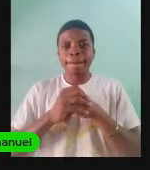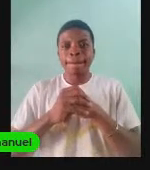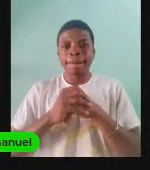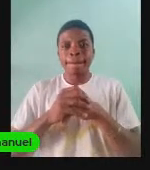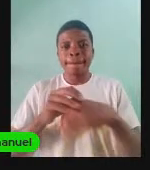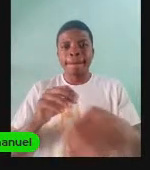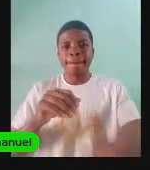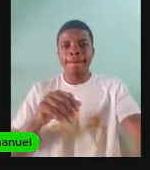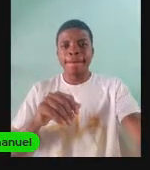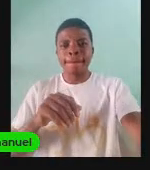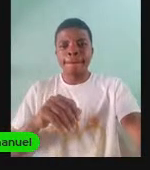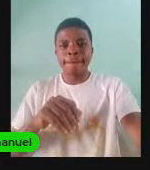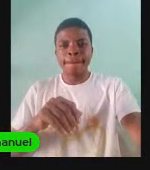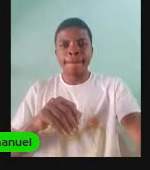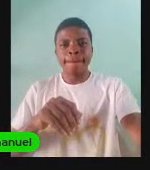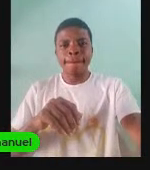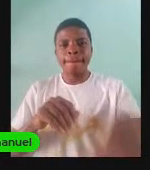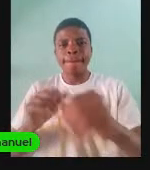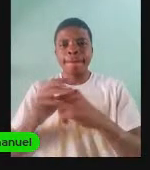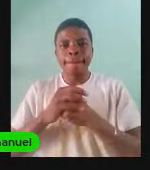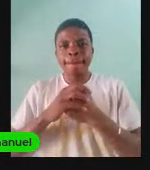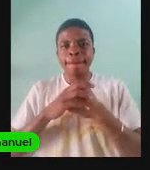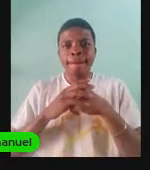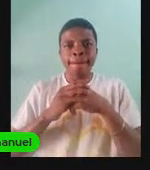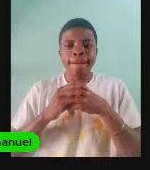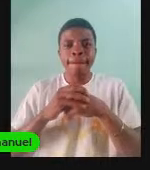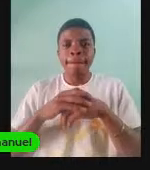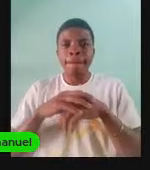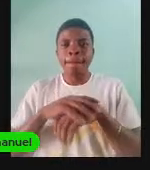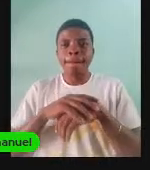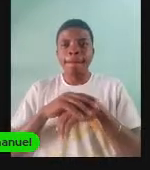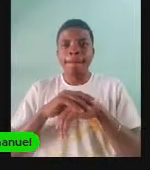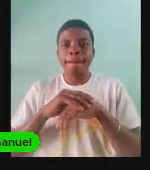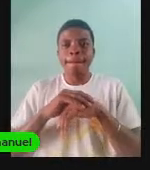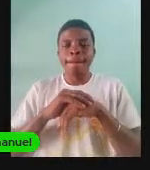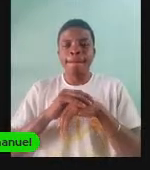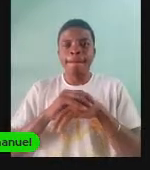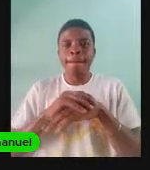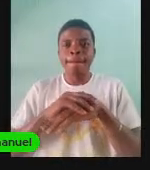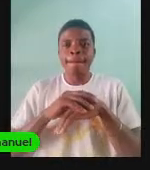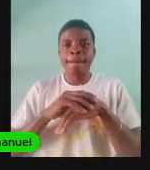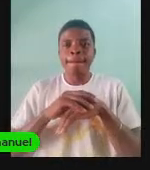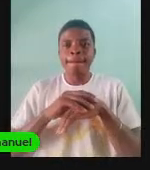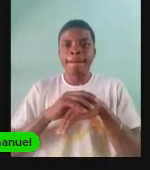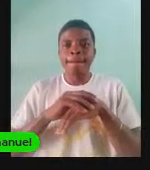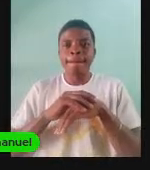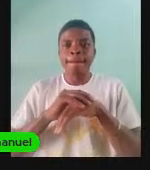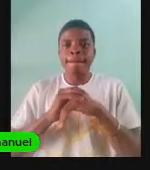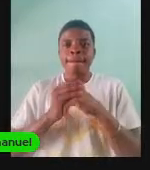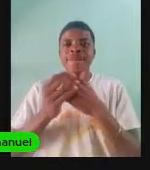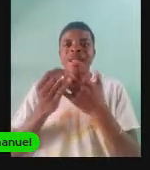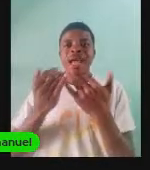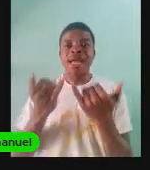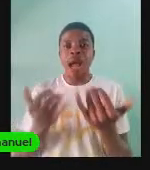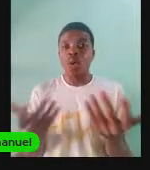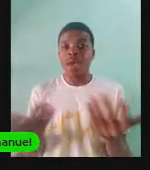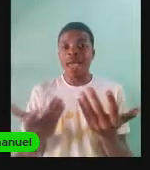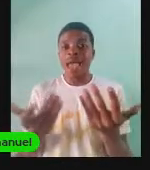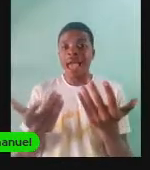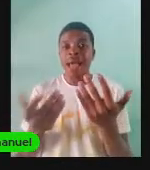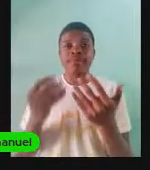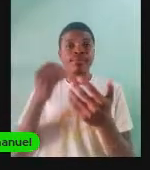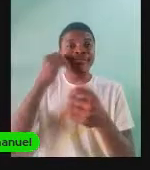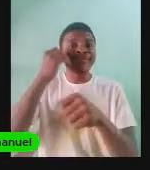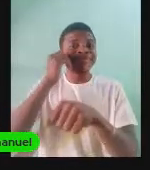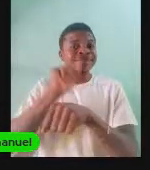Next slide. Now here is an assignment. I want you to write in the